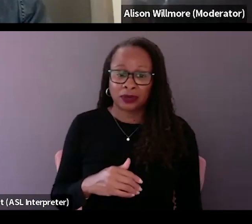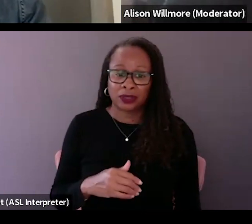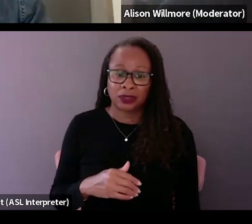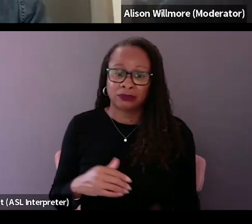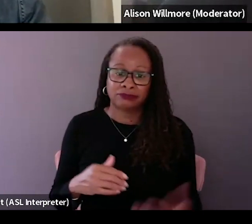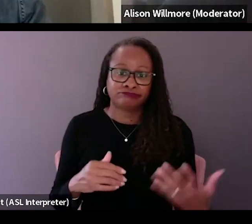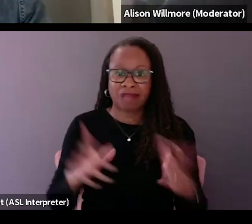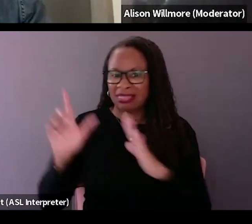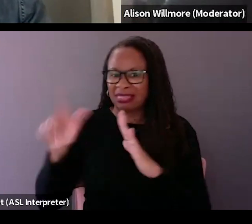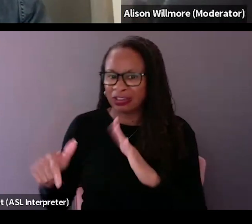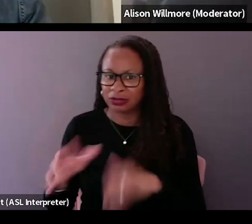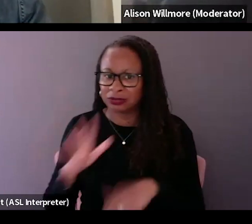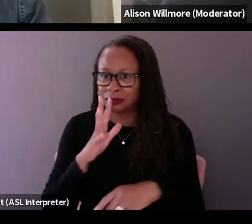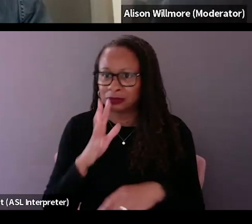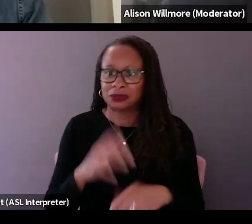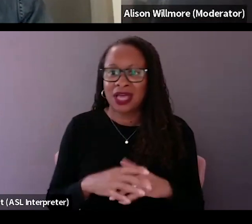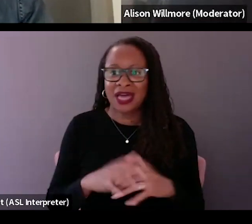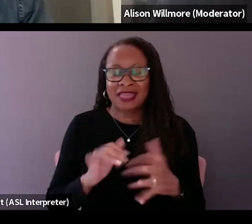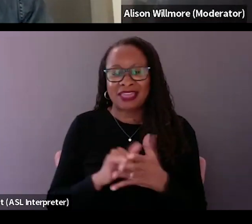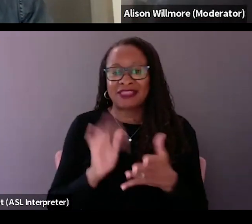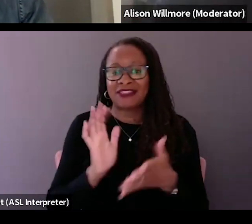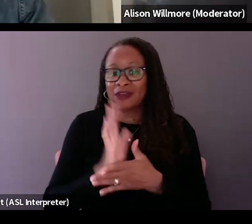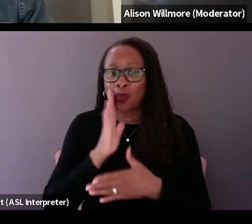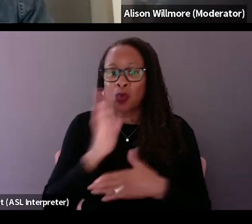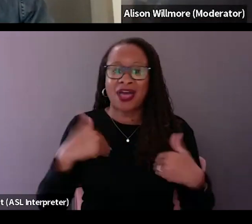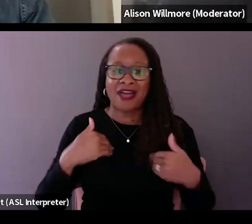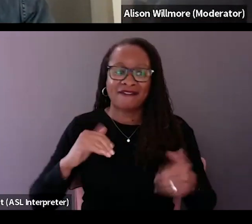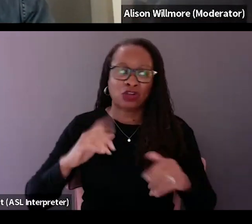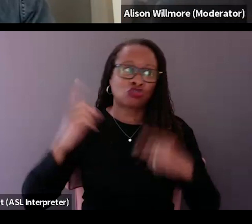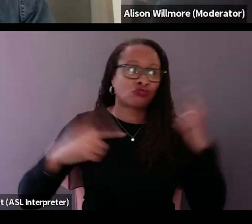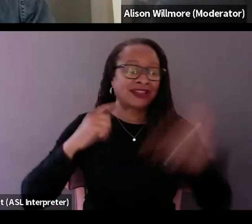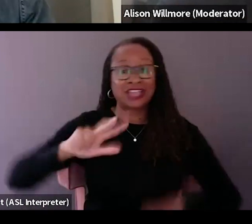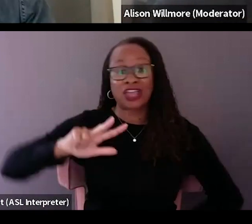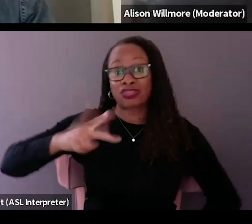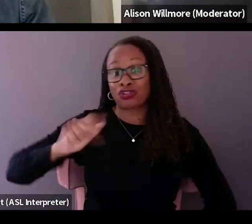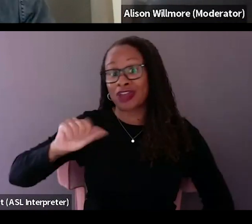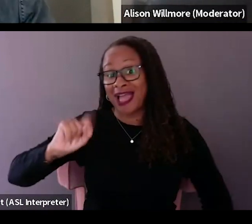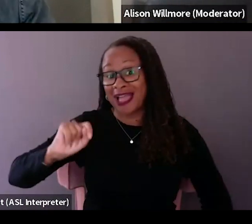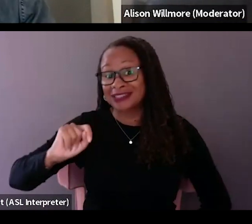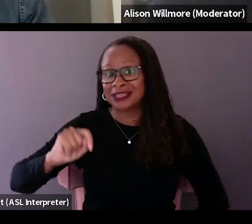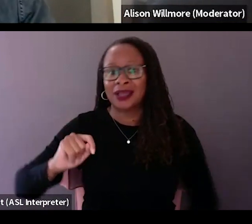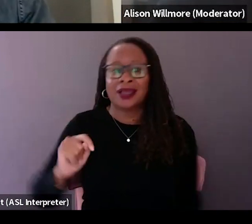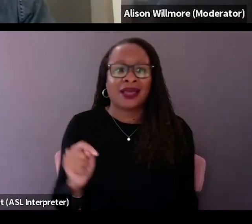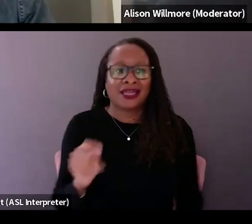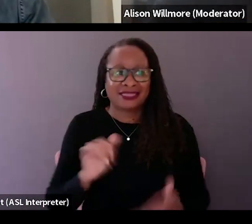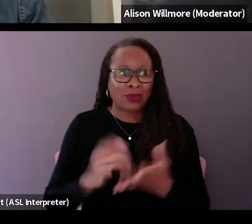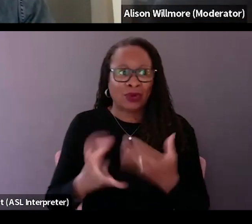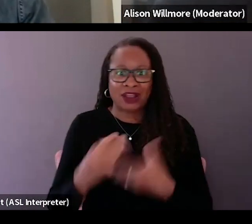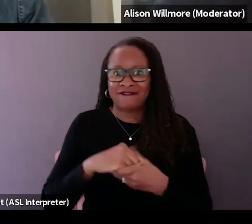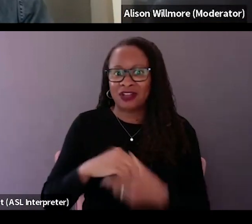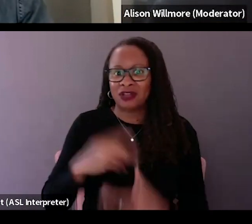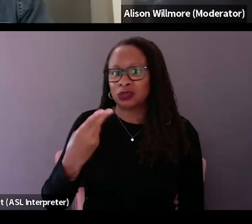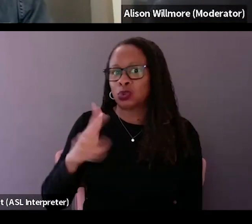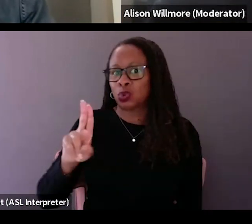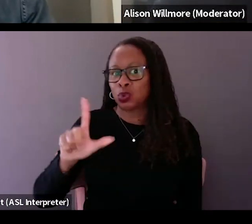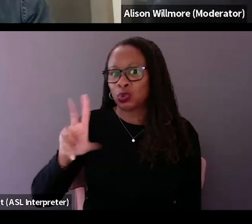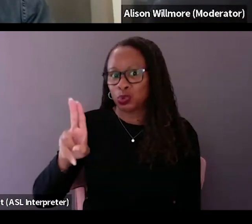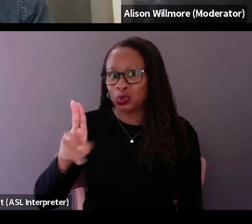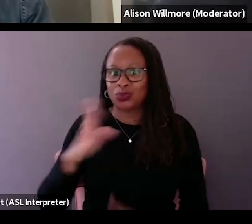crazy third act that none of us were expecting that would involve the Hulu series and getting a role in Chicago and another